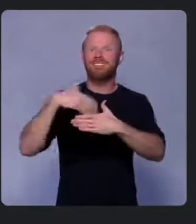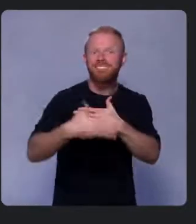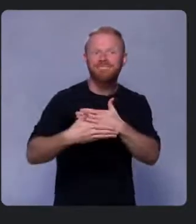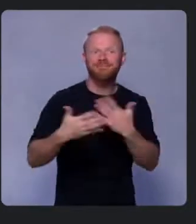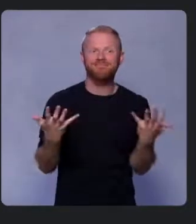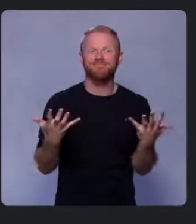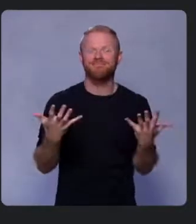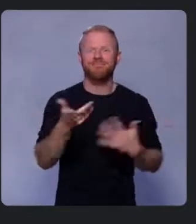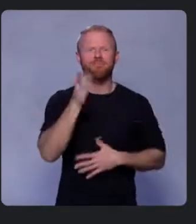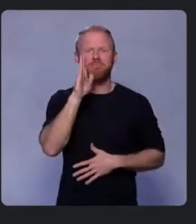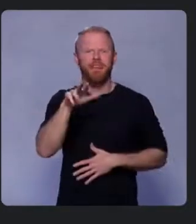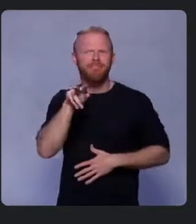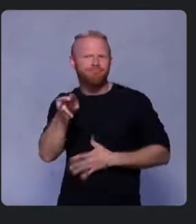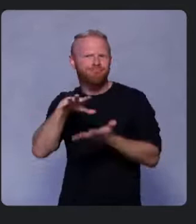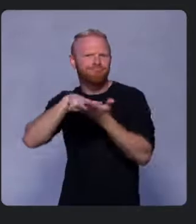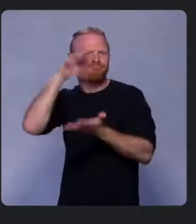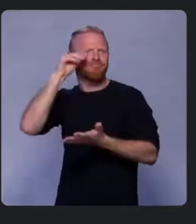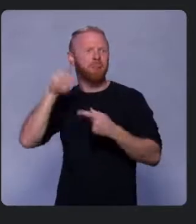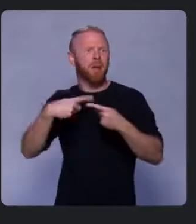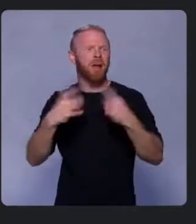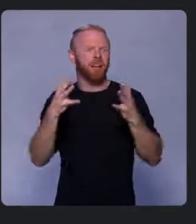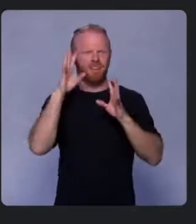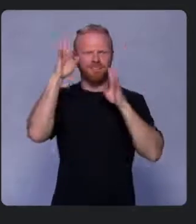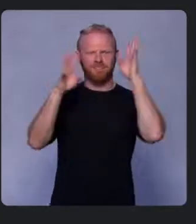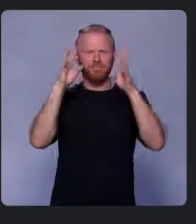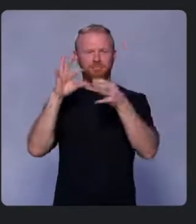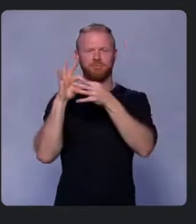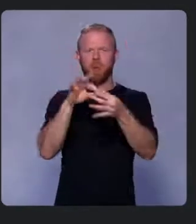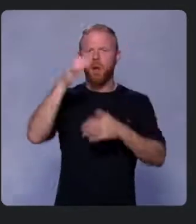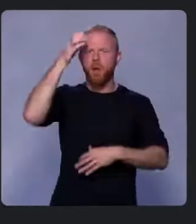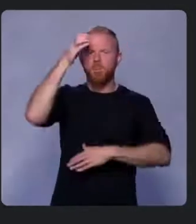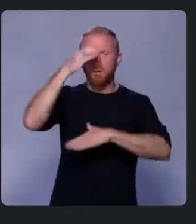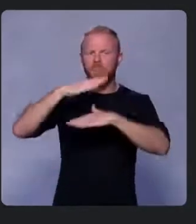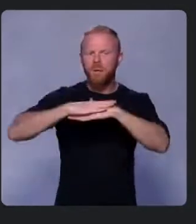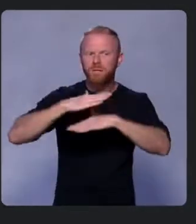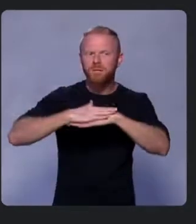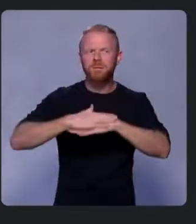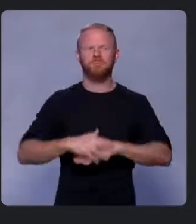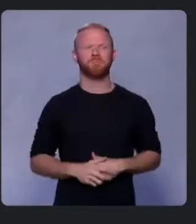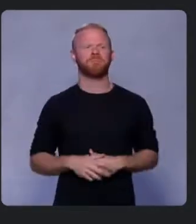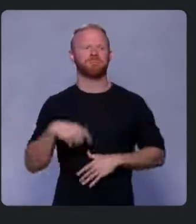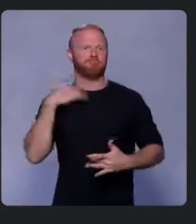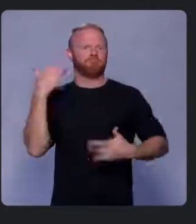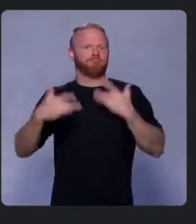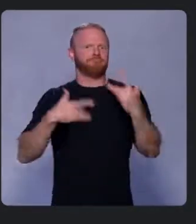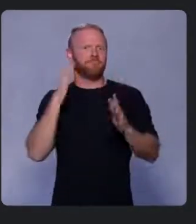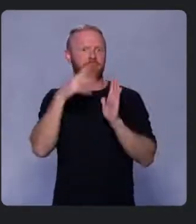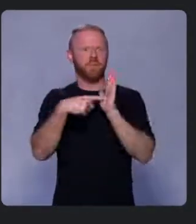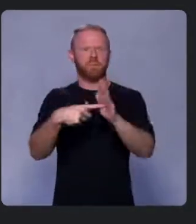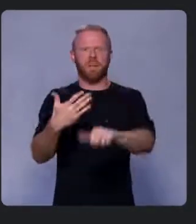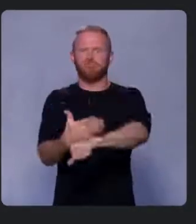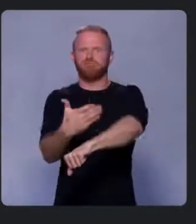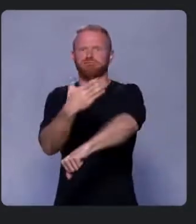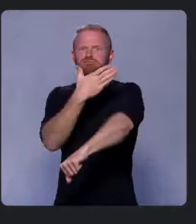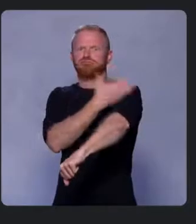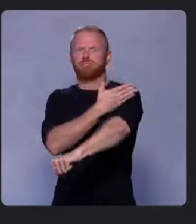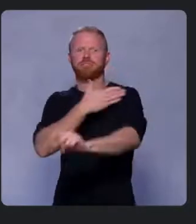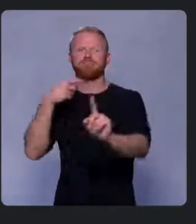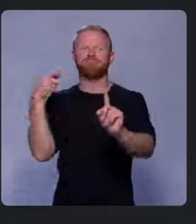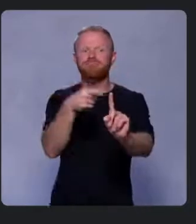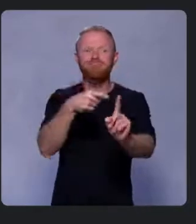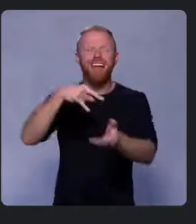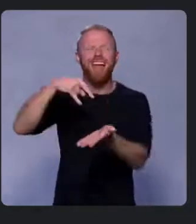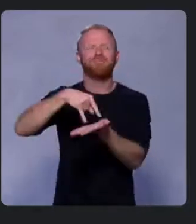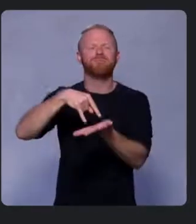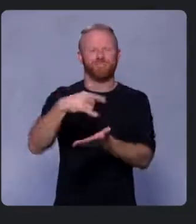Next, you're going to hear about innovations in our computing platforms. We're excited to show you all of the improvements to Android